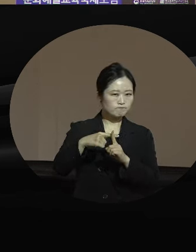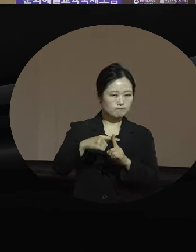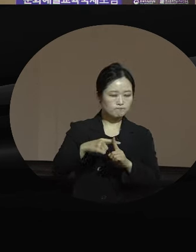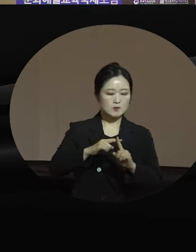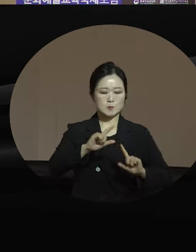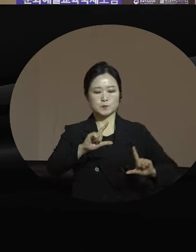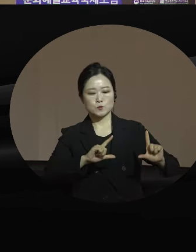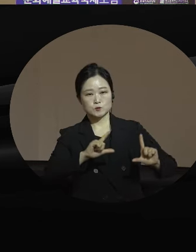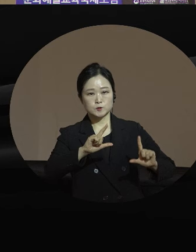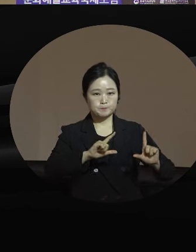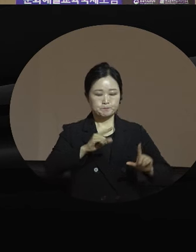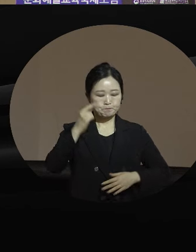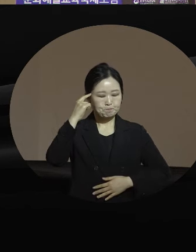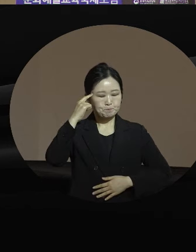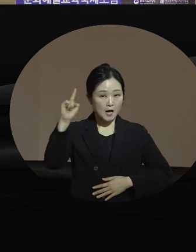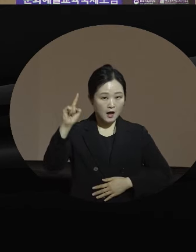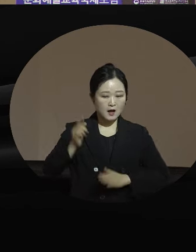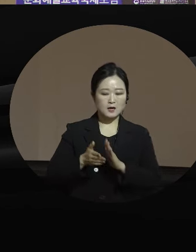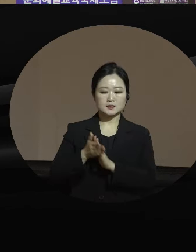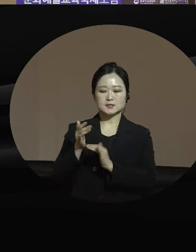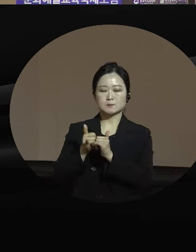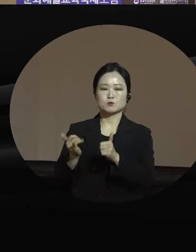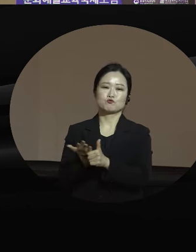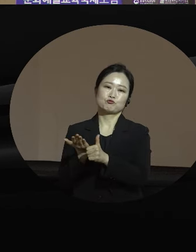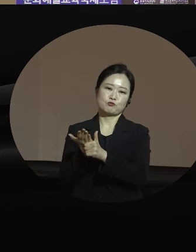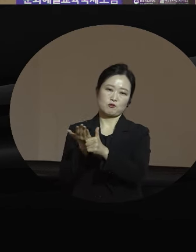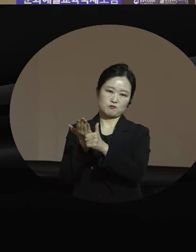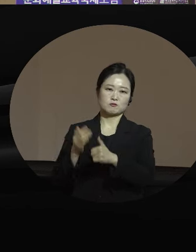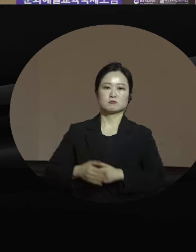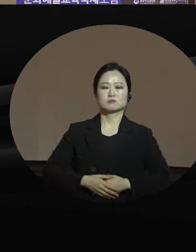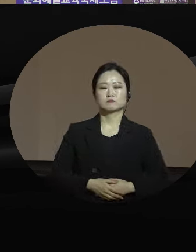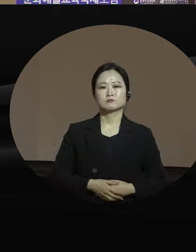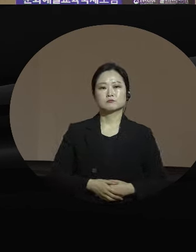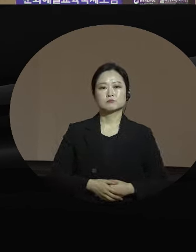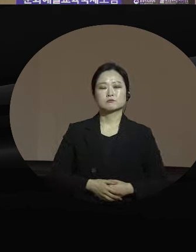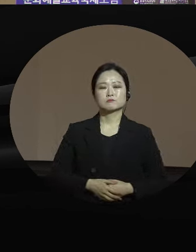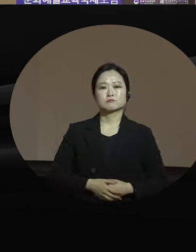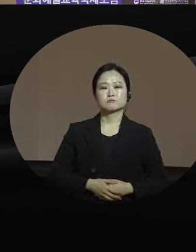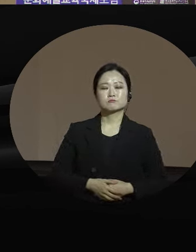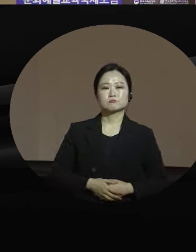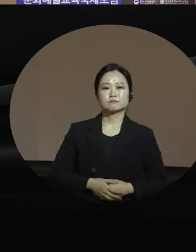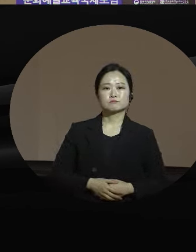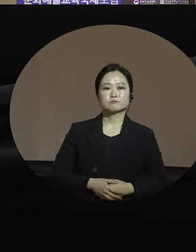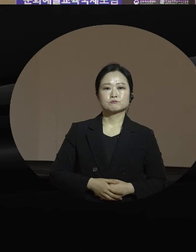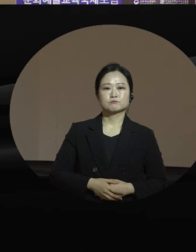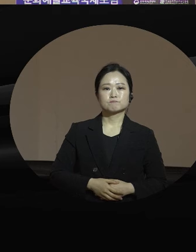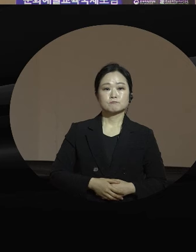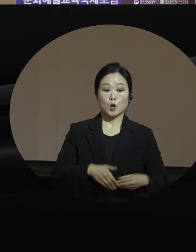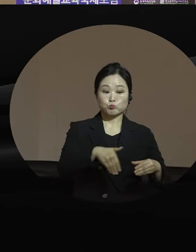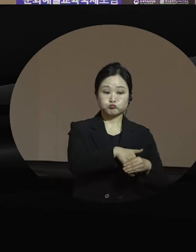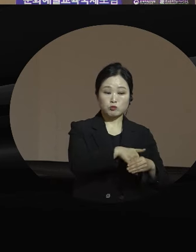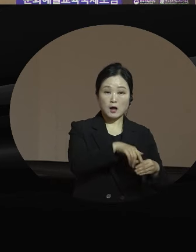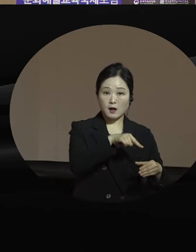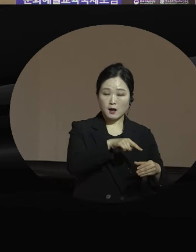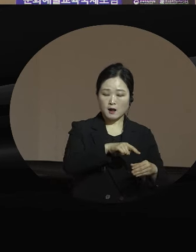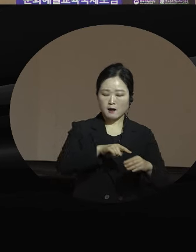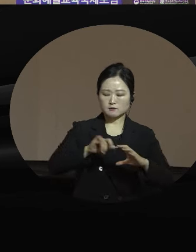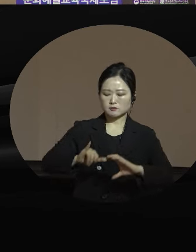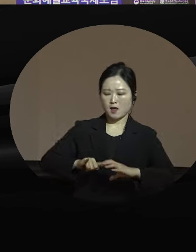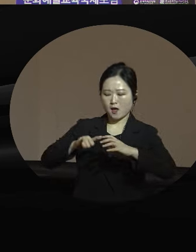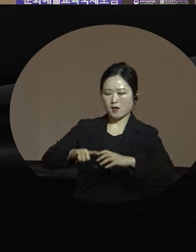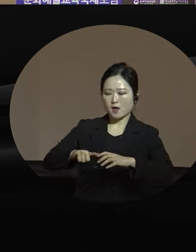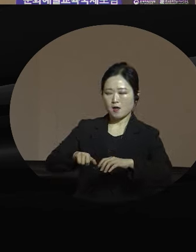of cultural globalization and the isolation. We believe that cultural education